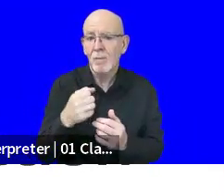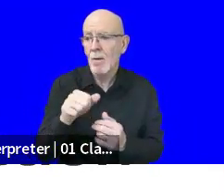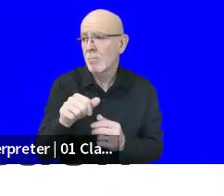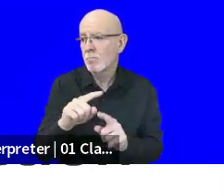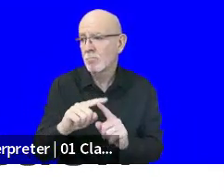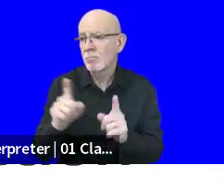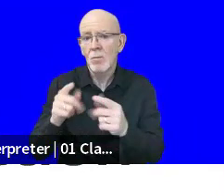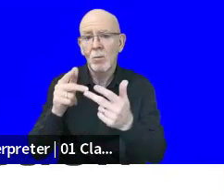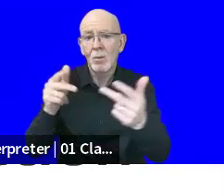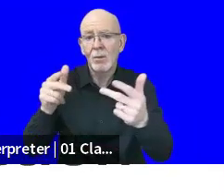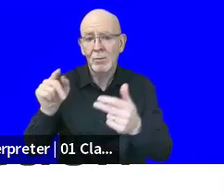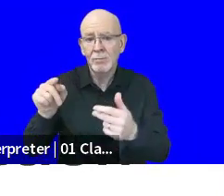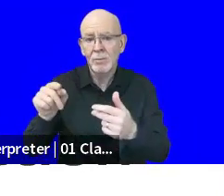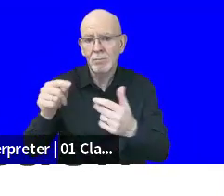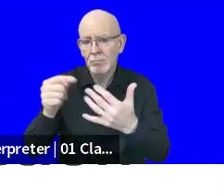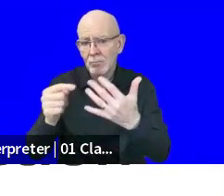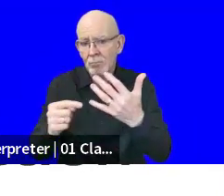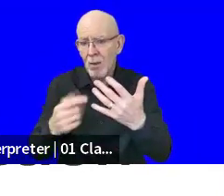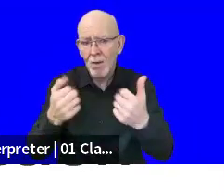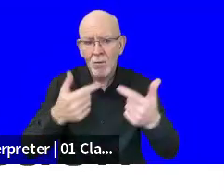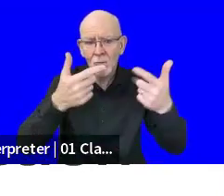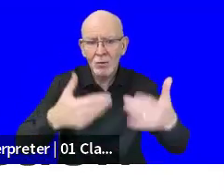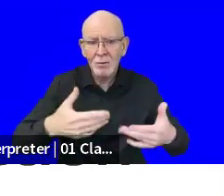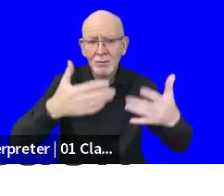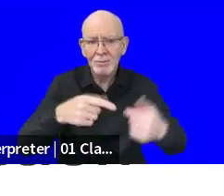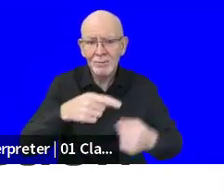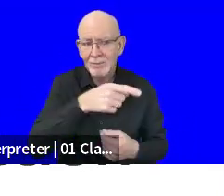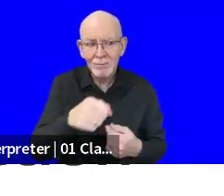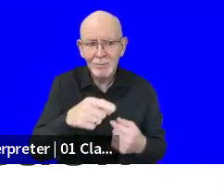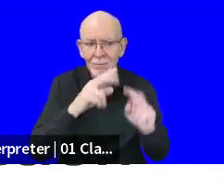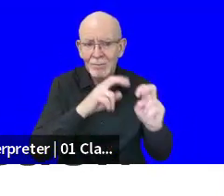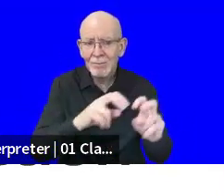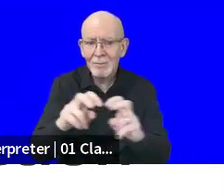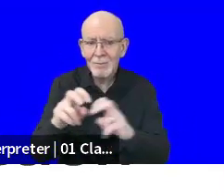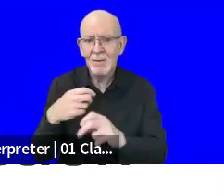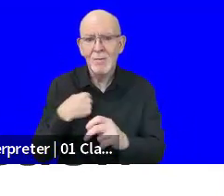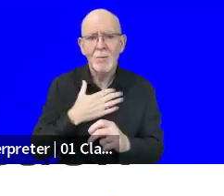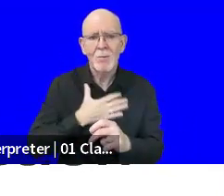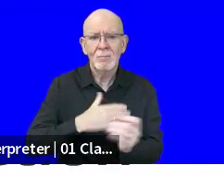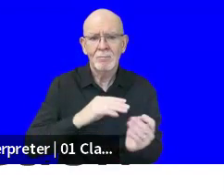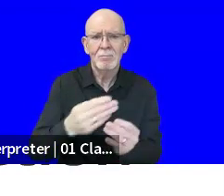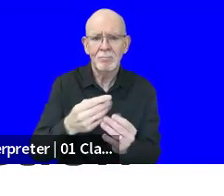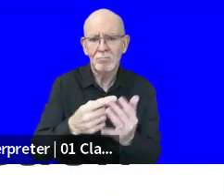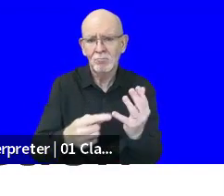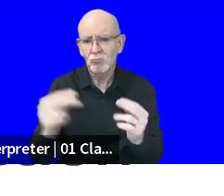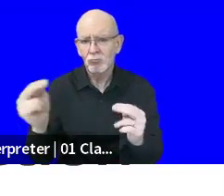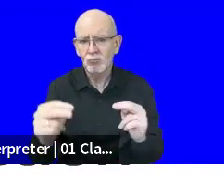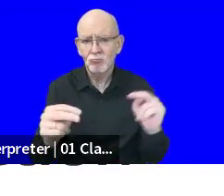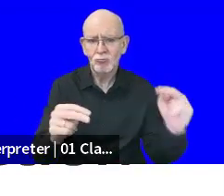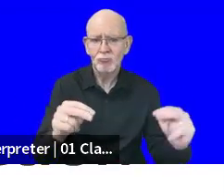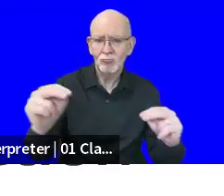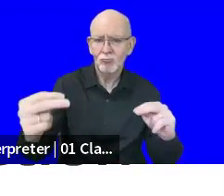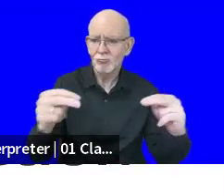of what came out from those different studies. Then we will focus on the added value and